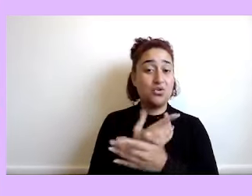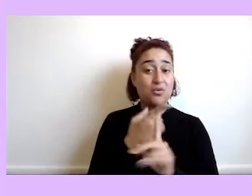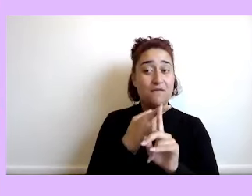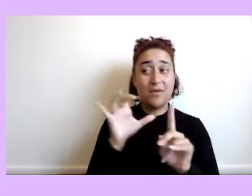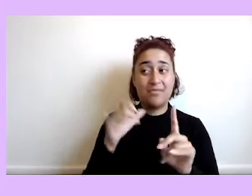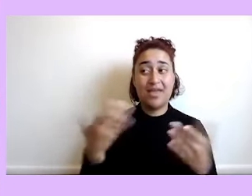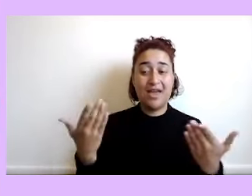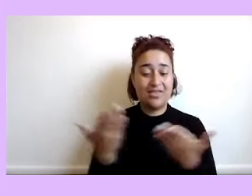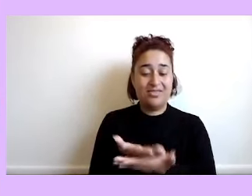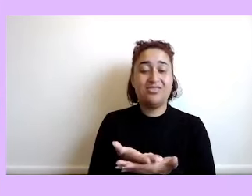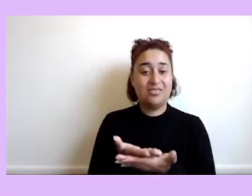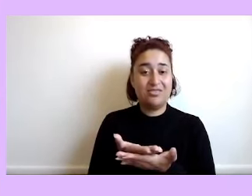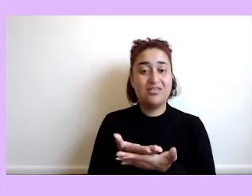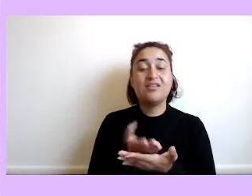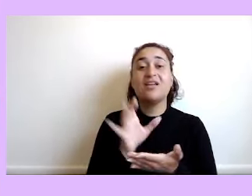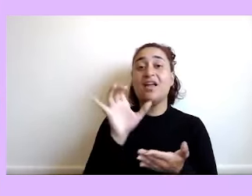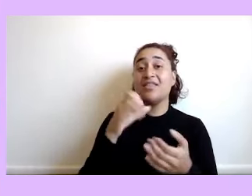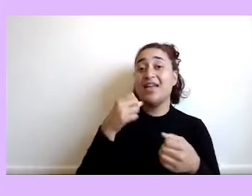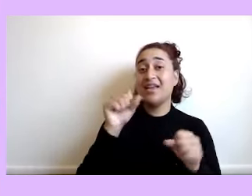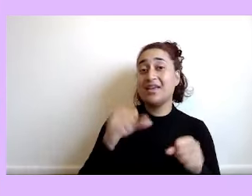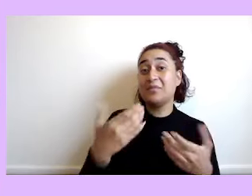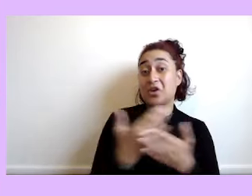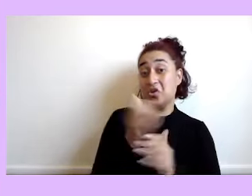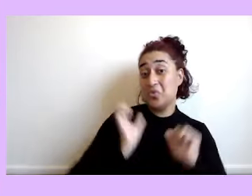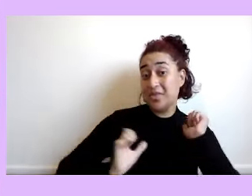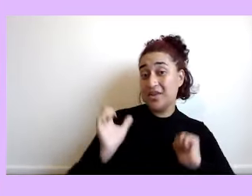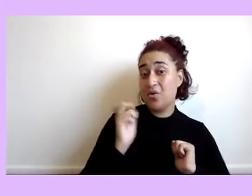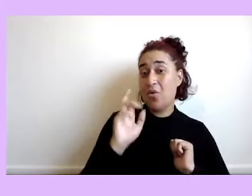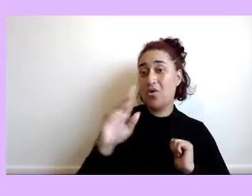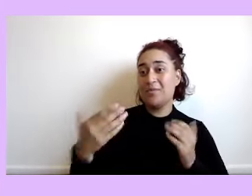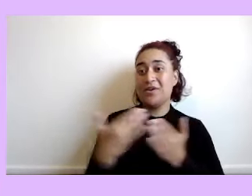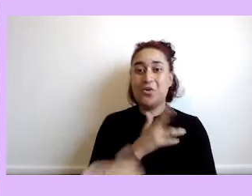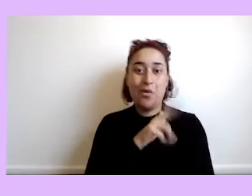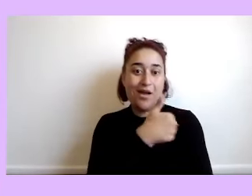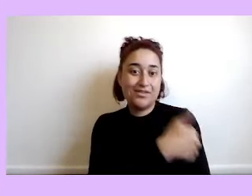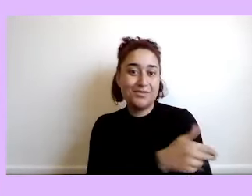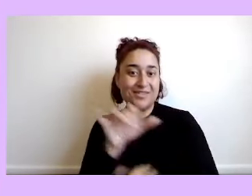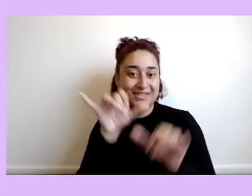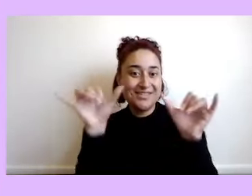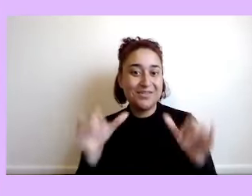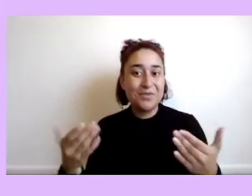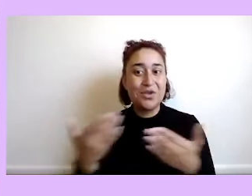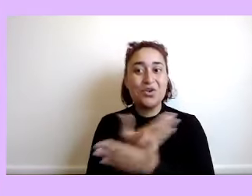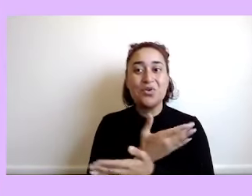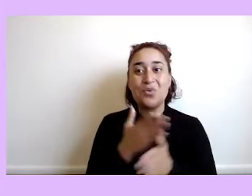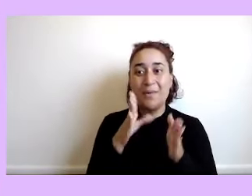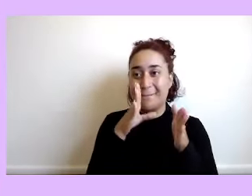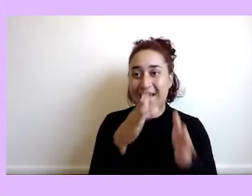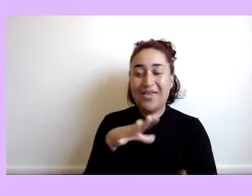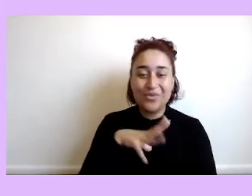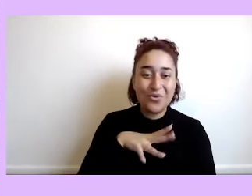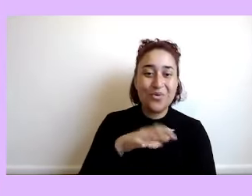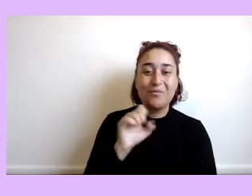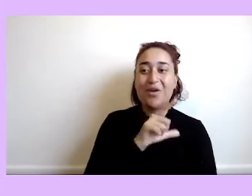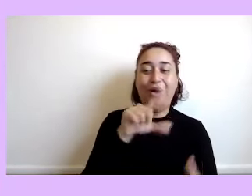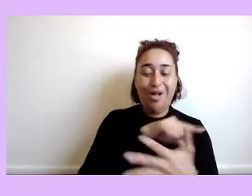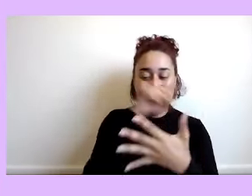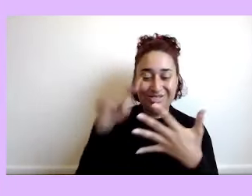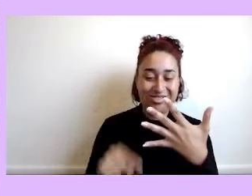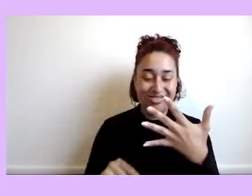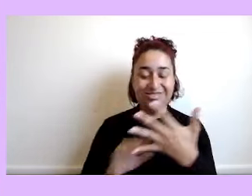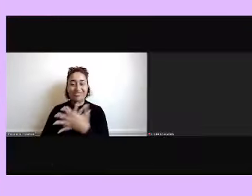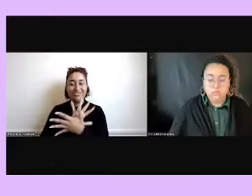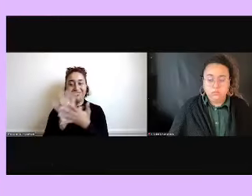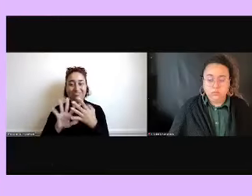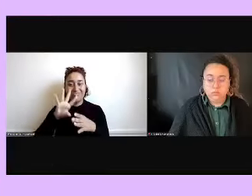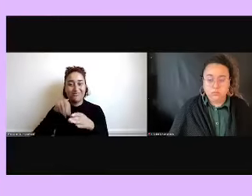thing? And that could be a new theater, or it could be a new hospital system, or it could be a new path to cool. It could be all of those things.